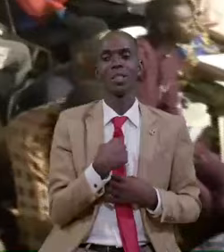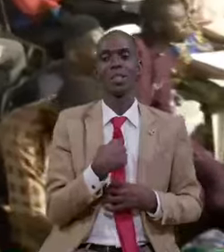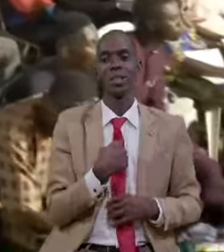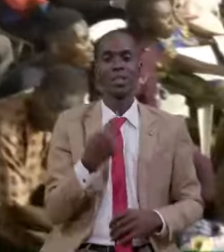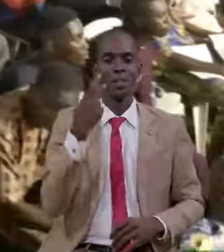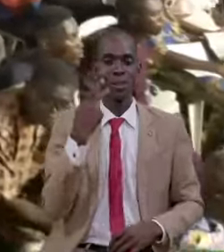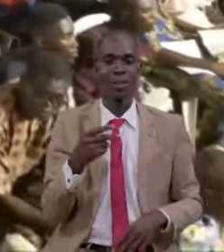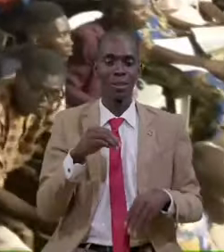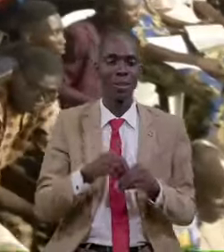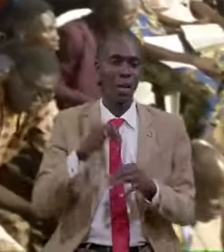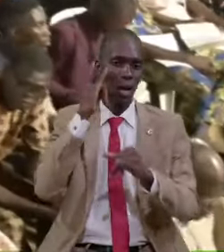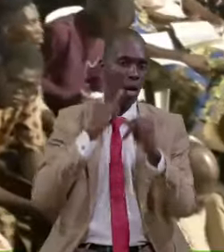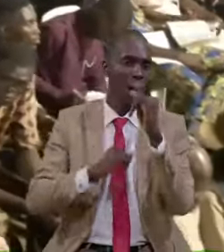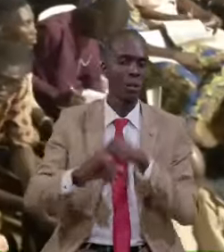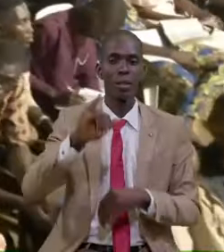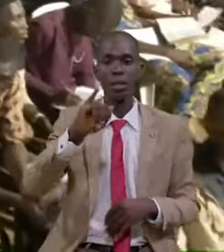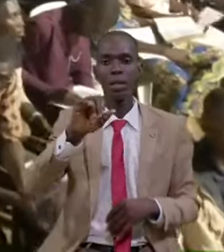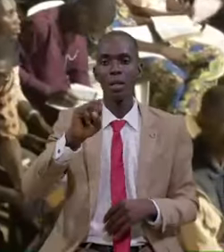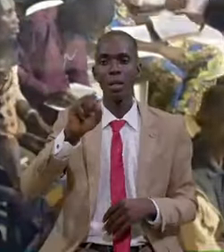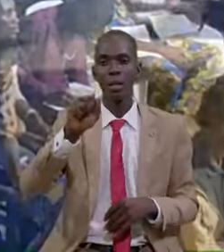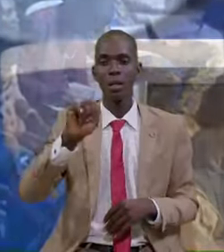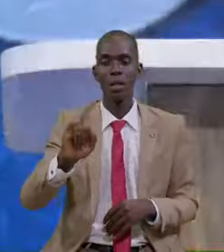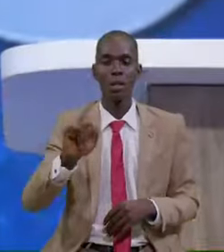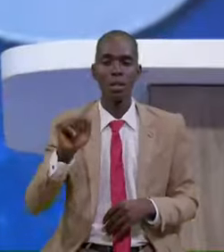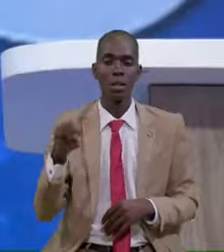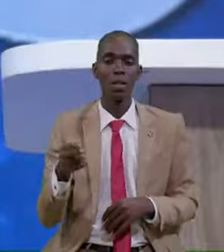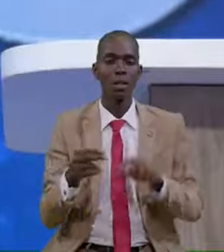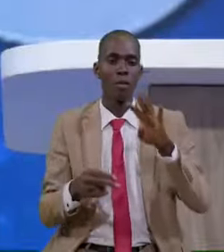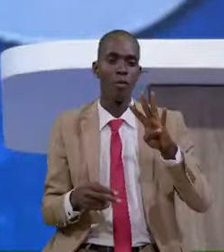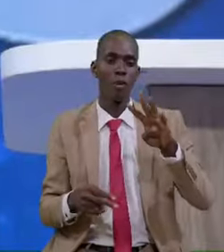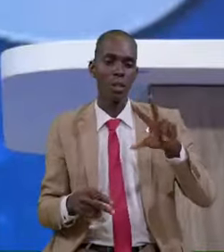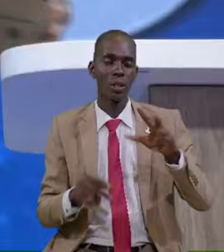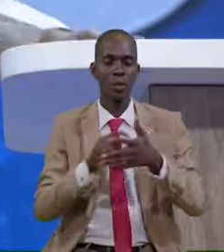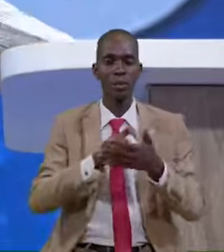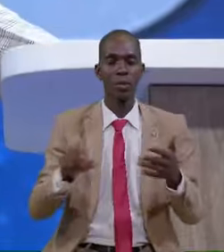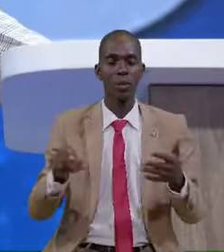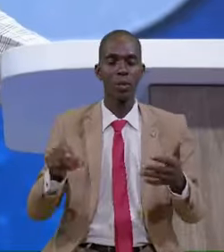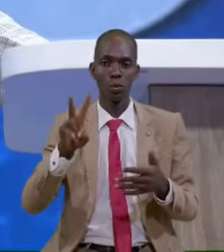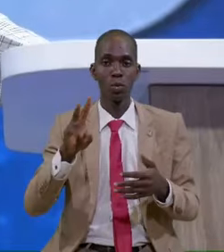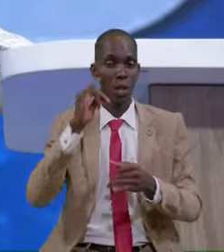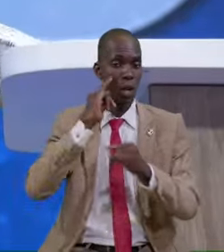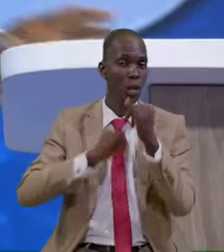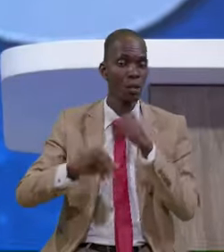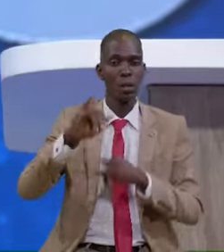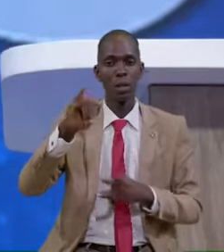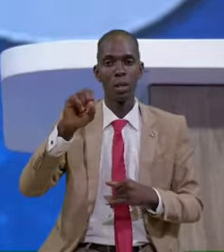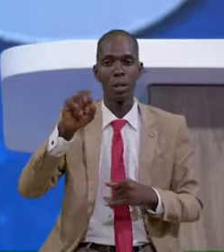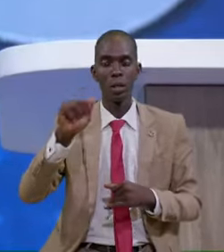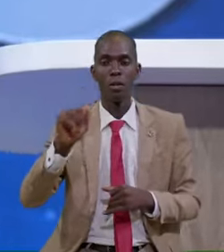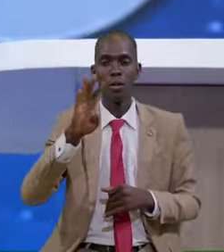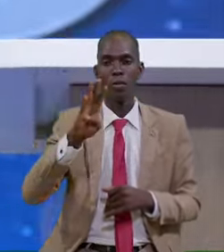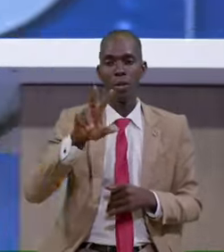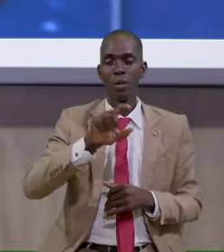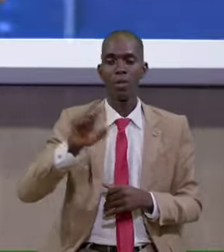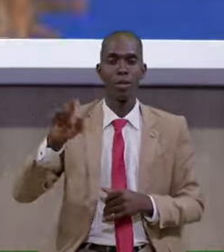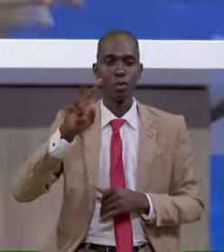Isaiah chapter 43. I'm looking at verse 2. Isaiah chapter 43, verse 2.